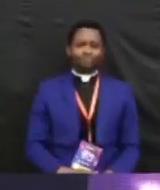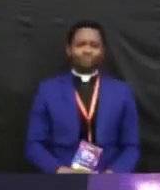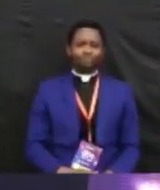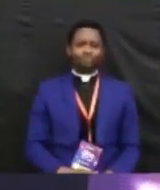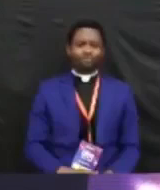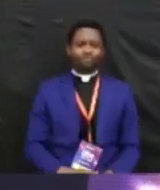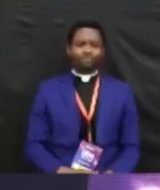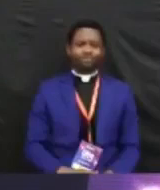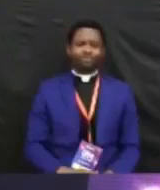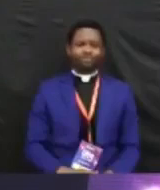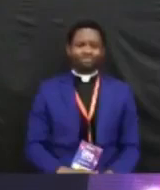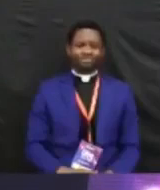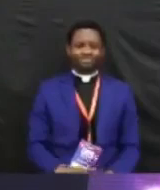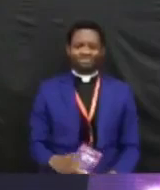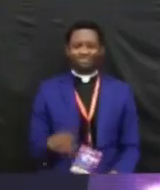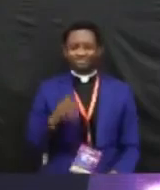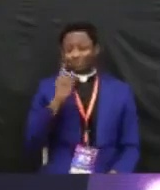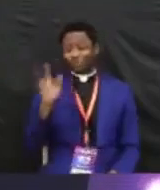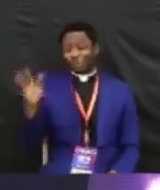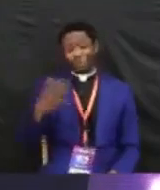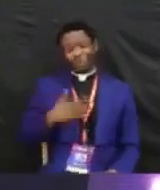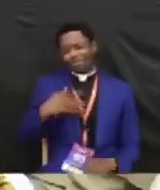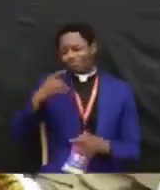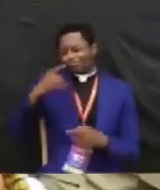Yeah, he's my good brother.